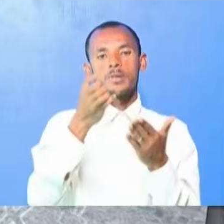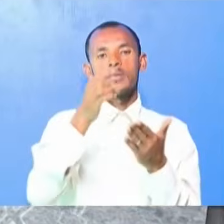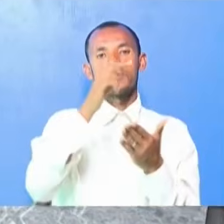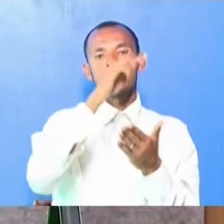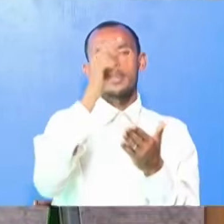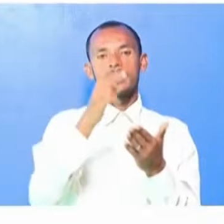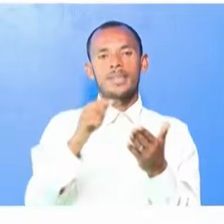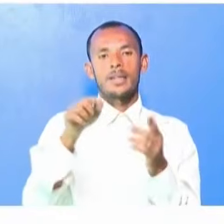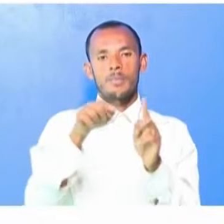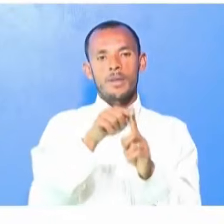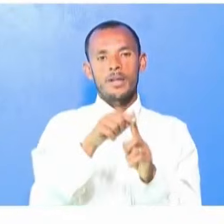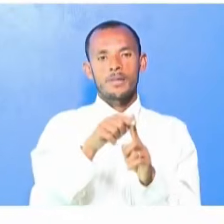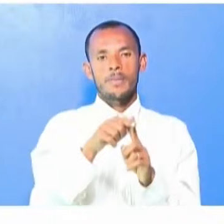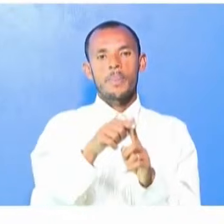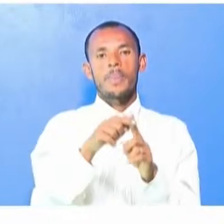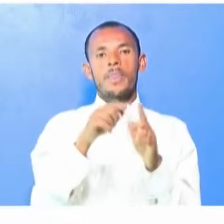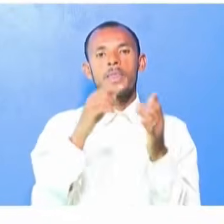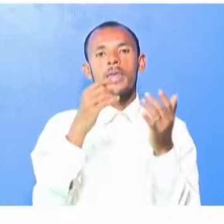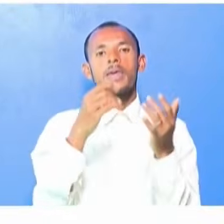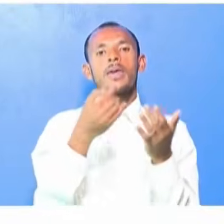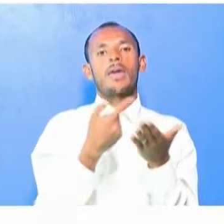Here,